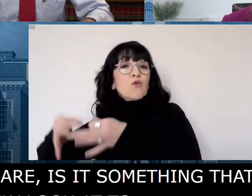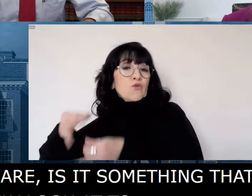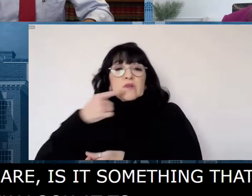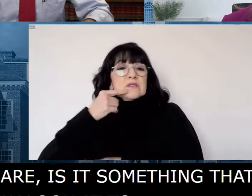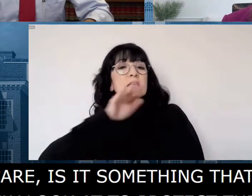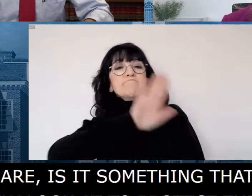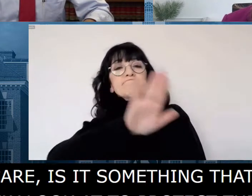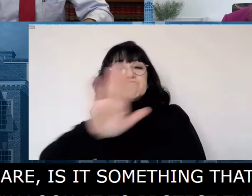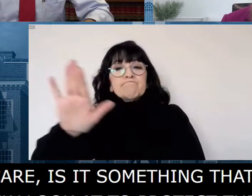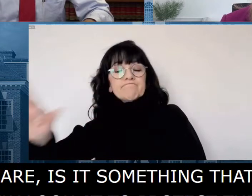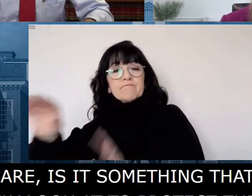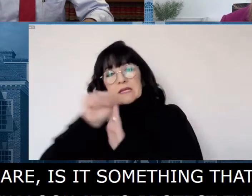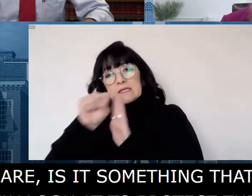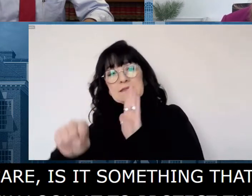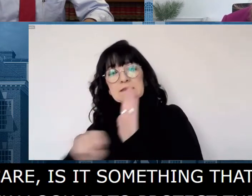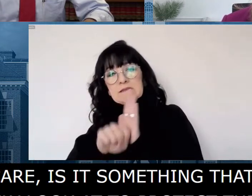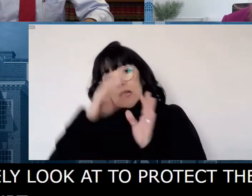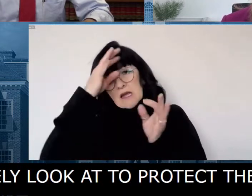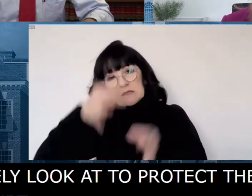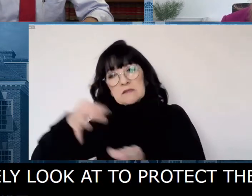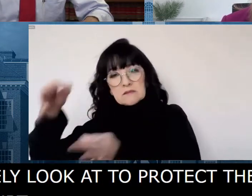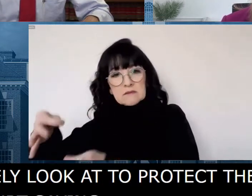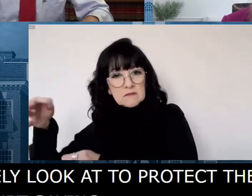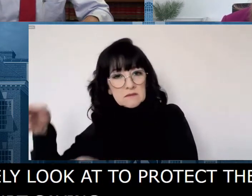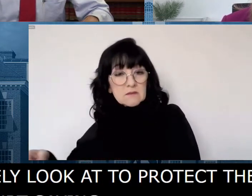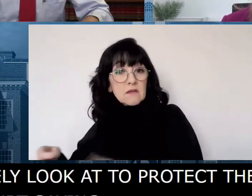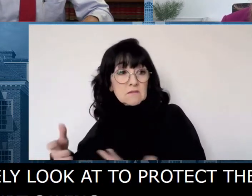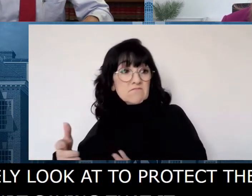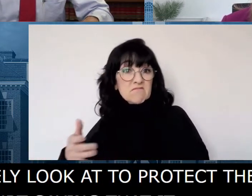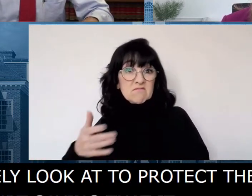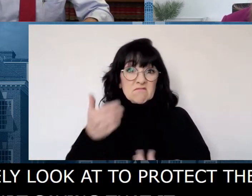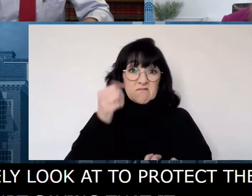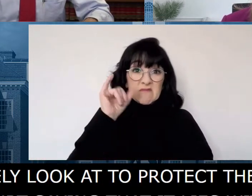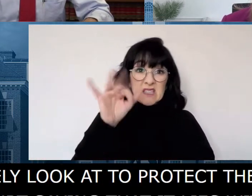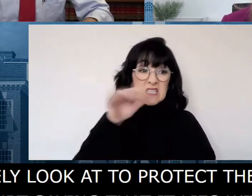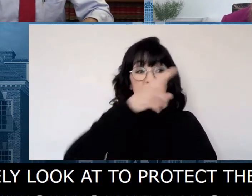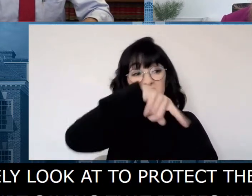maybe from workers coming back and saying I was wrongfully dismissed?